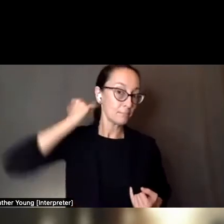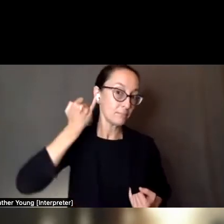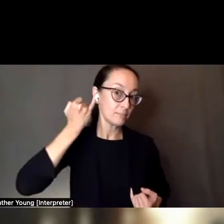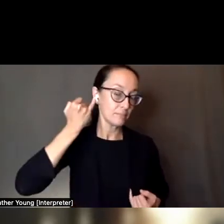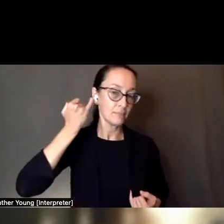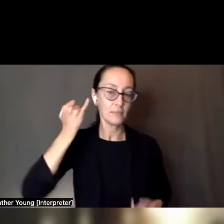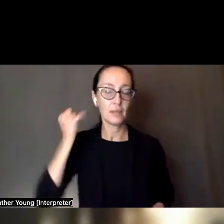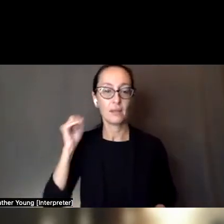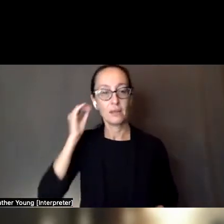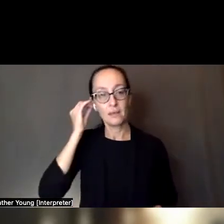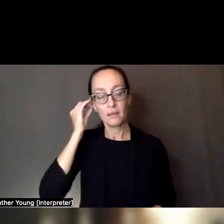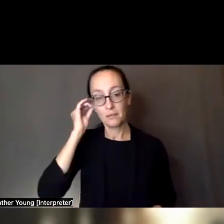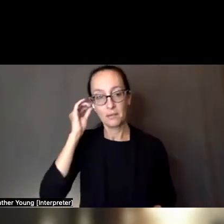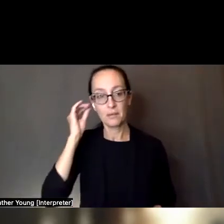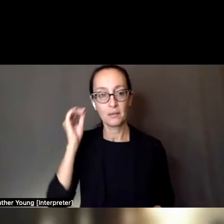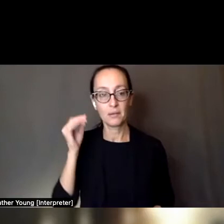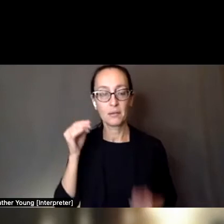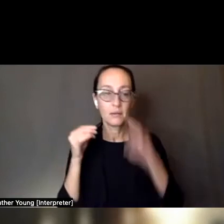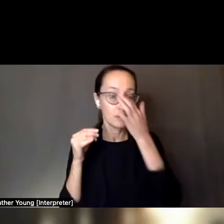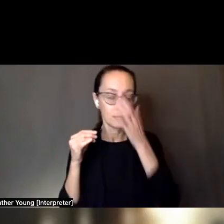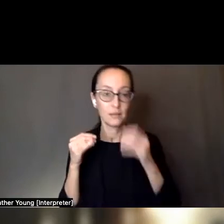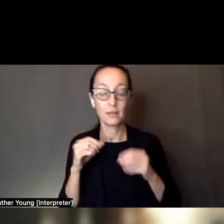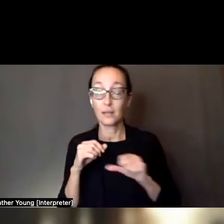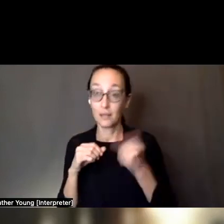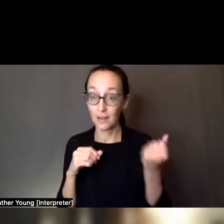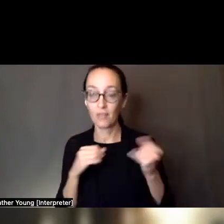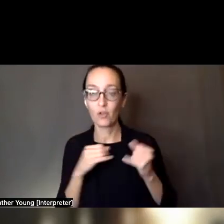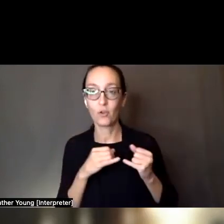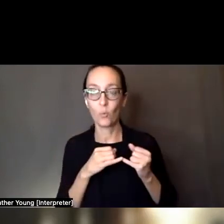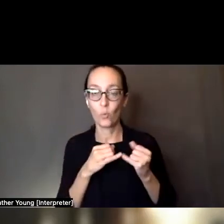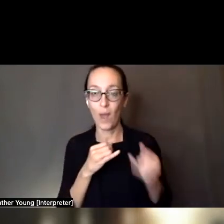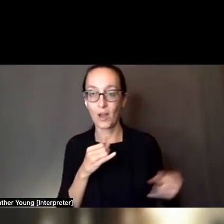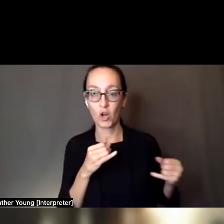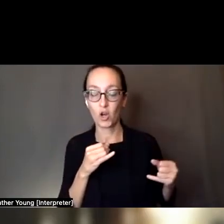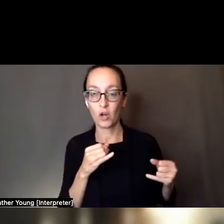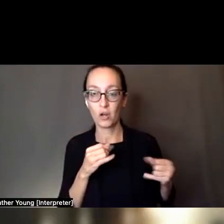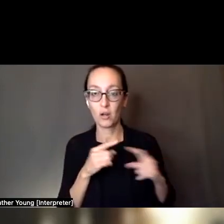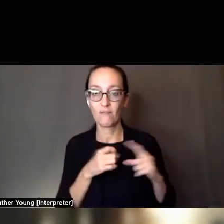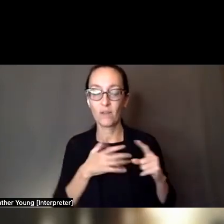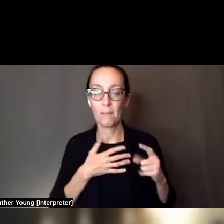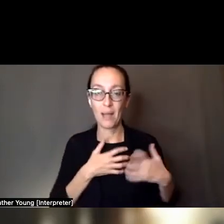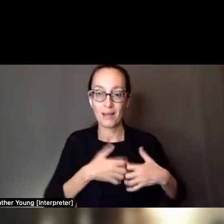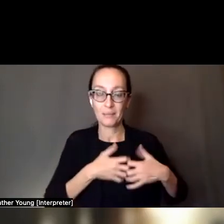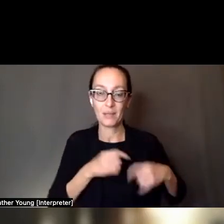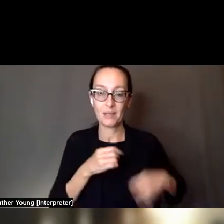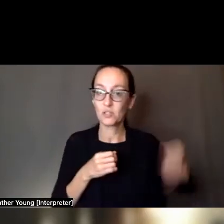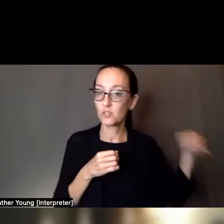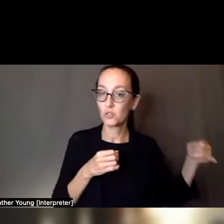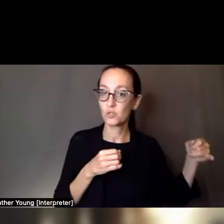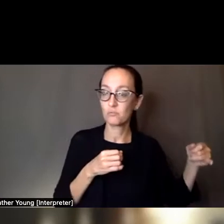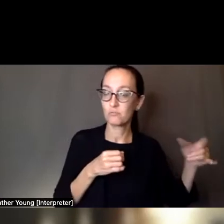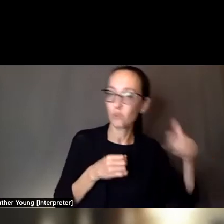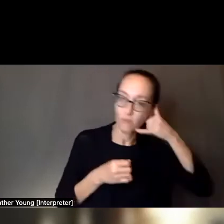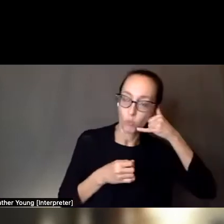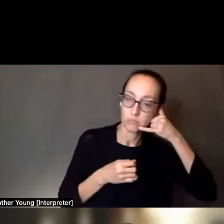ear. And then there was a wire that went from my sound processor to the phone.